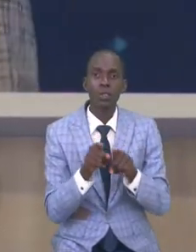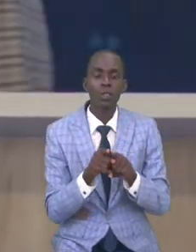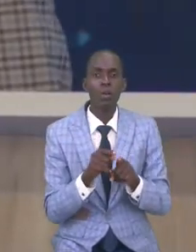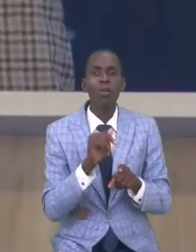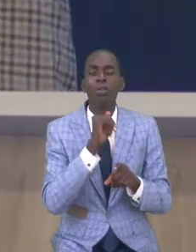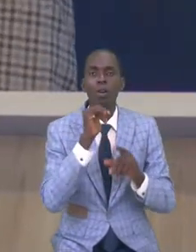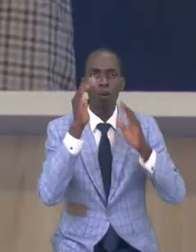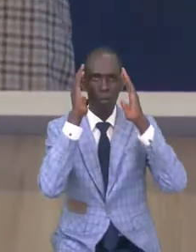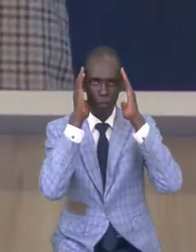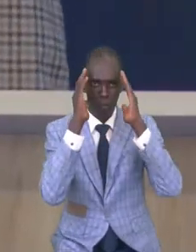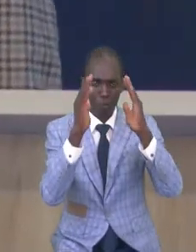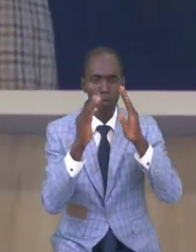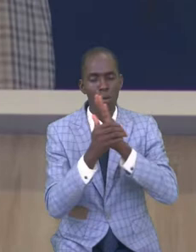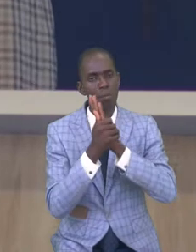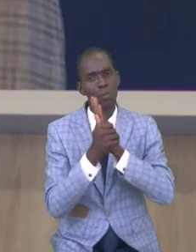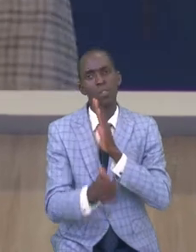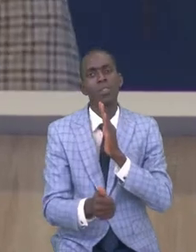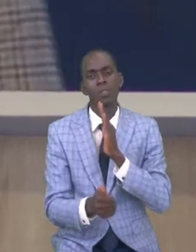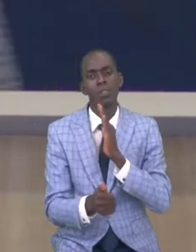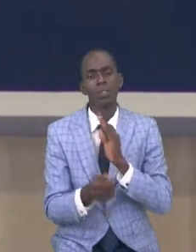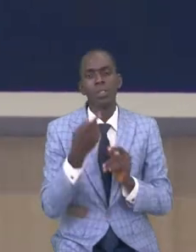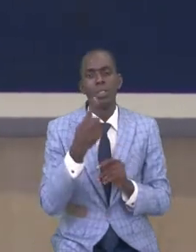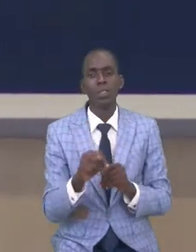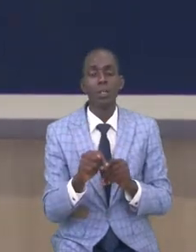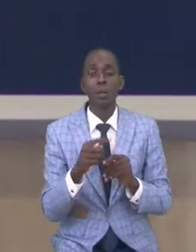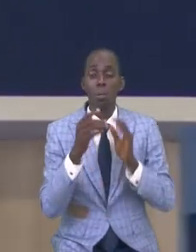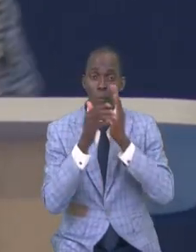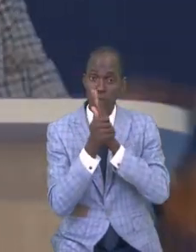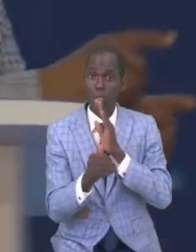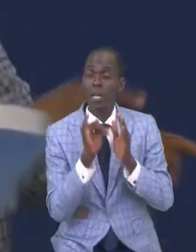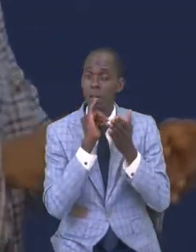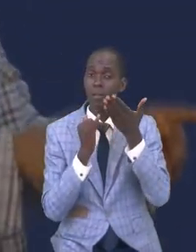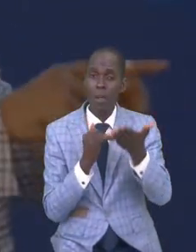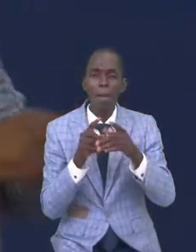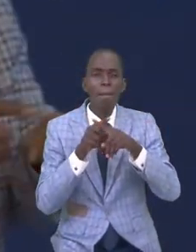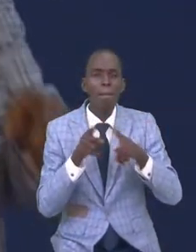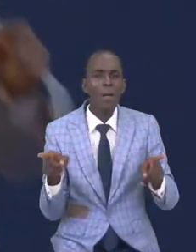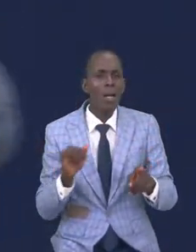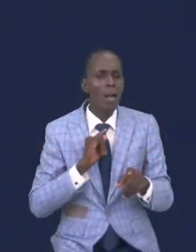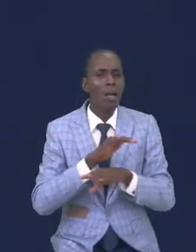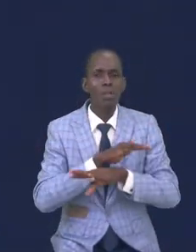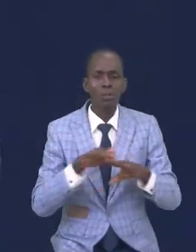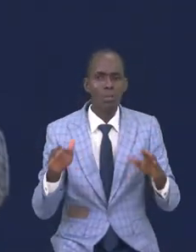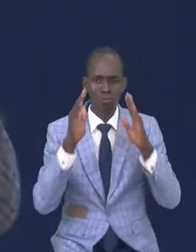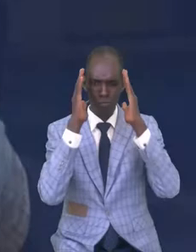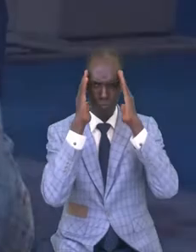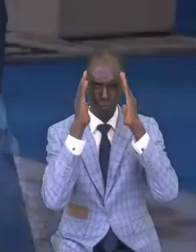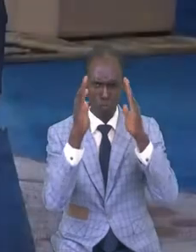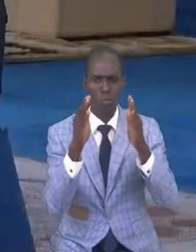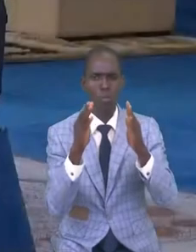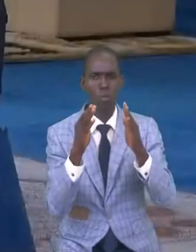unfocused potential. The potential is there, but I do not focus